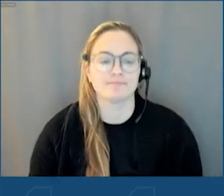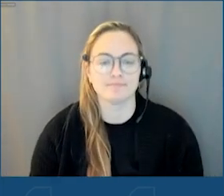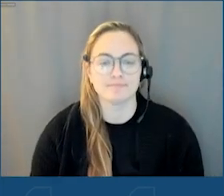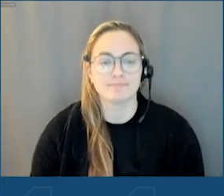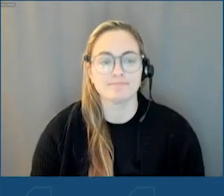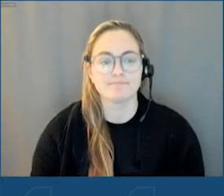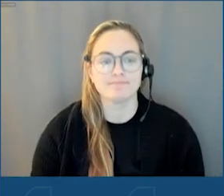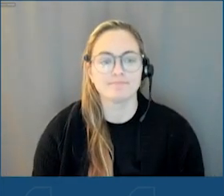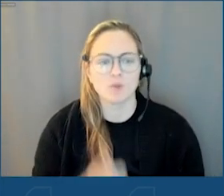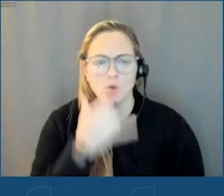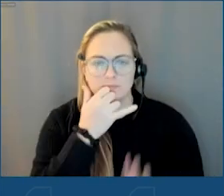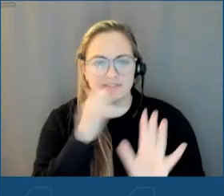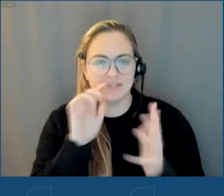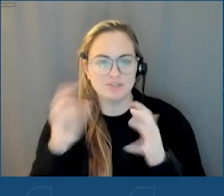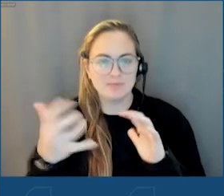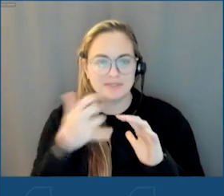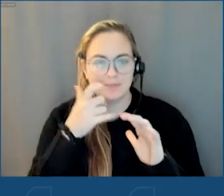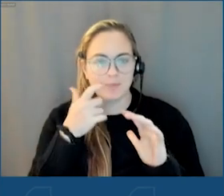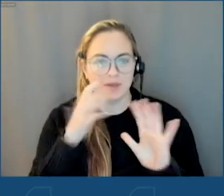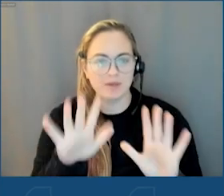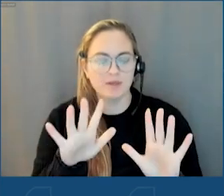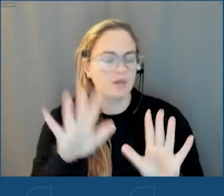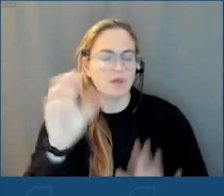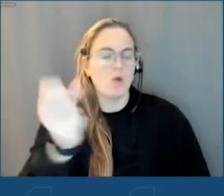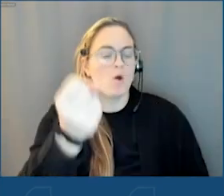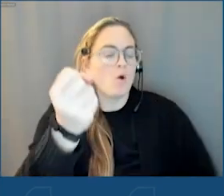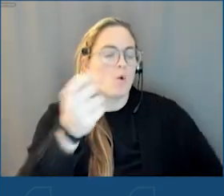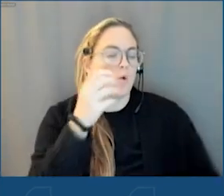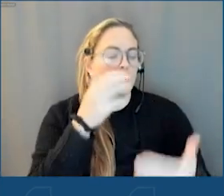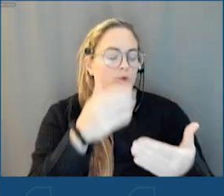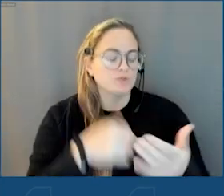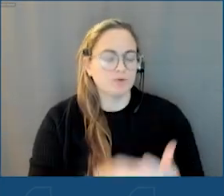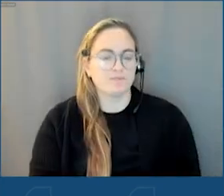Oops, I just screwed up something here. Let me hold this a little bit closer.